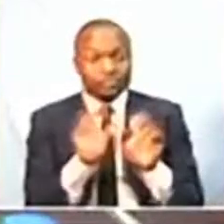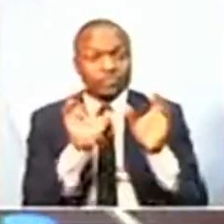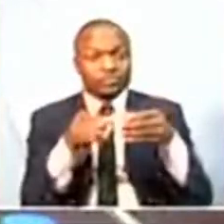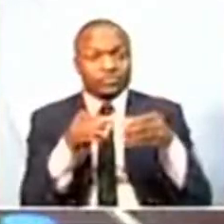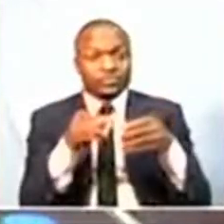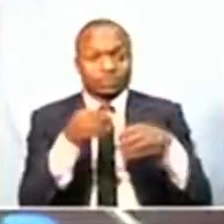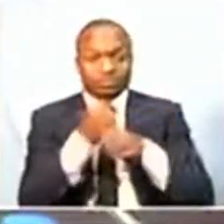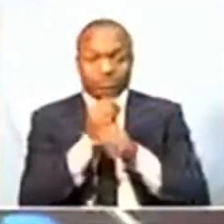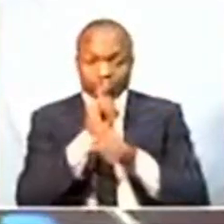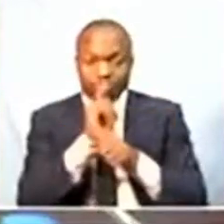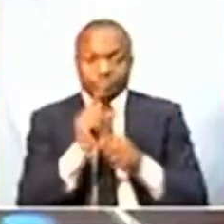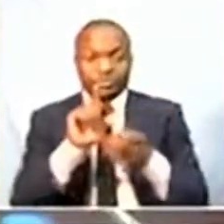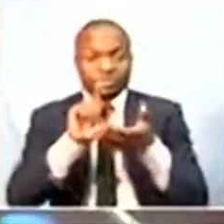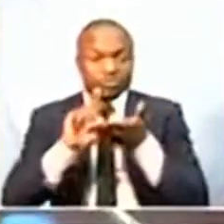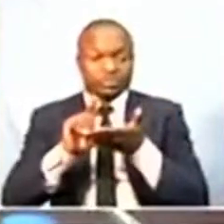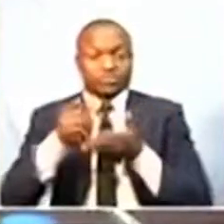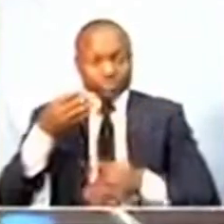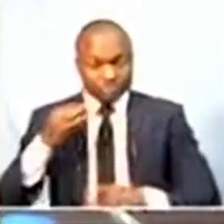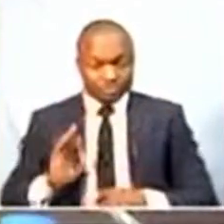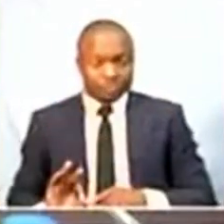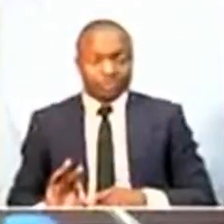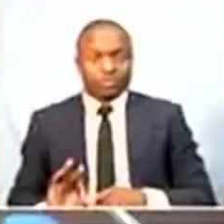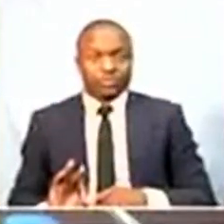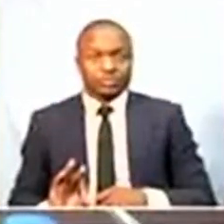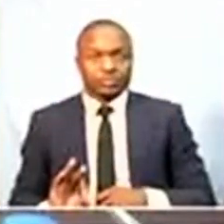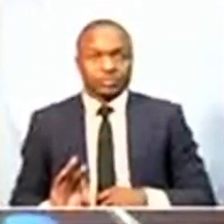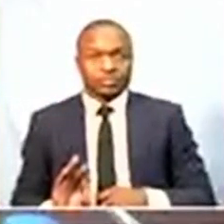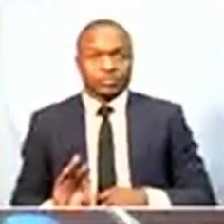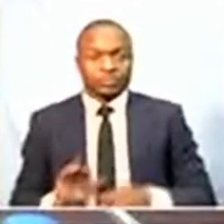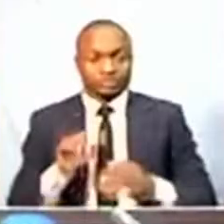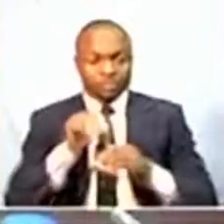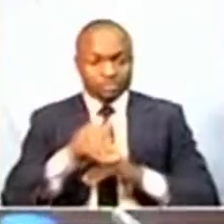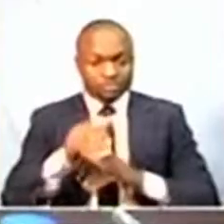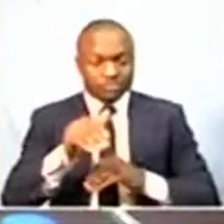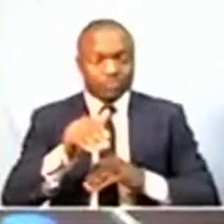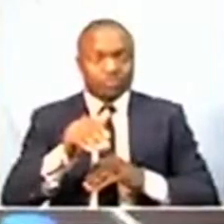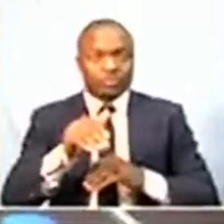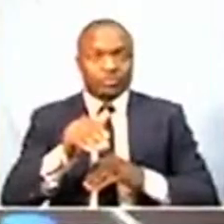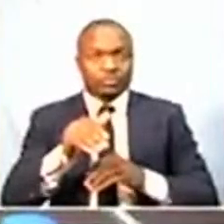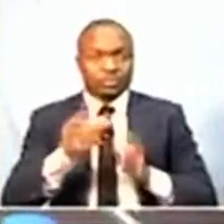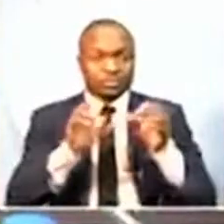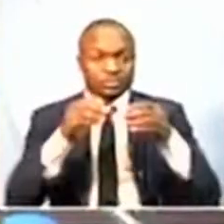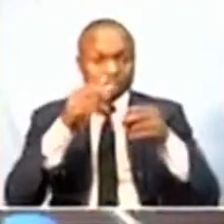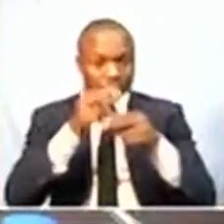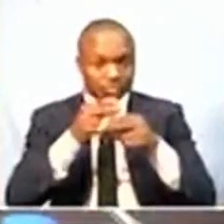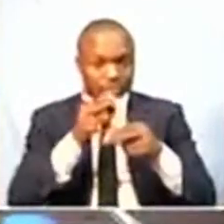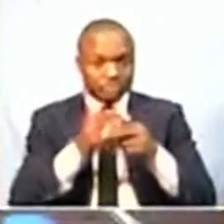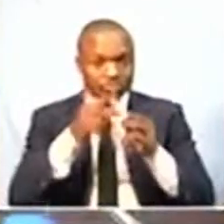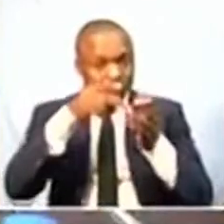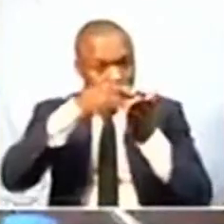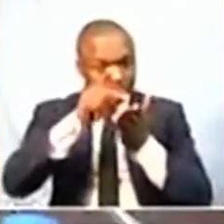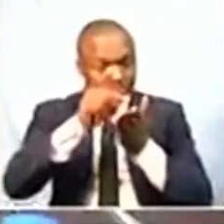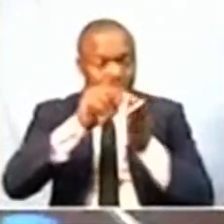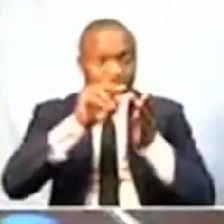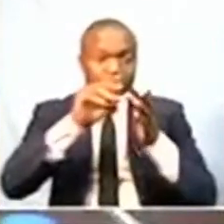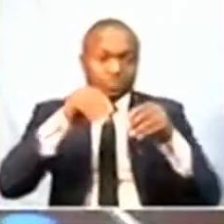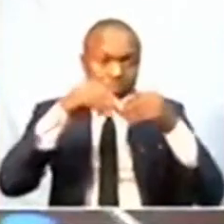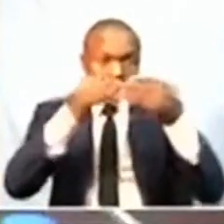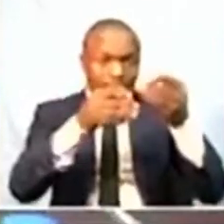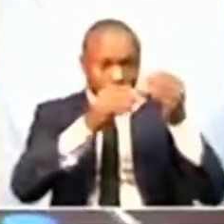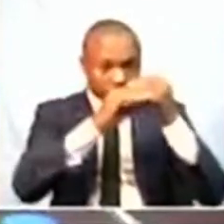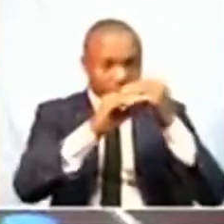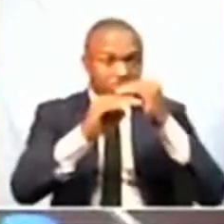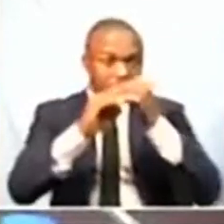is ensuring that the loan beneficiary assets are registered in the council's name and payment are made in stages in order